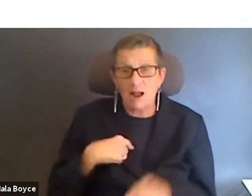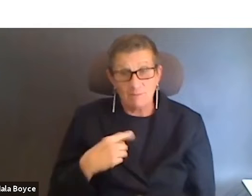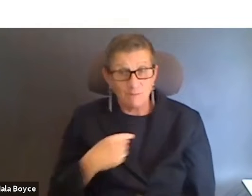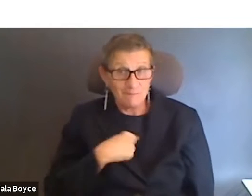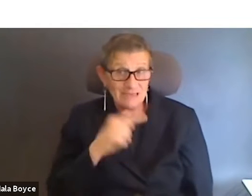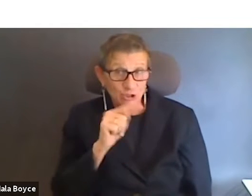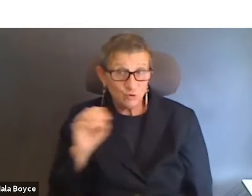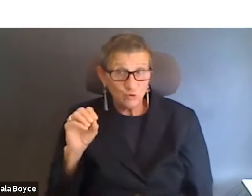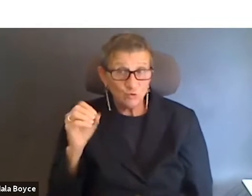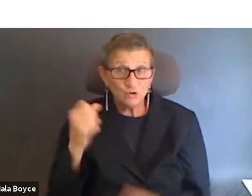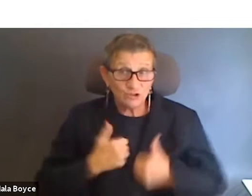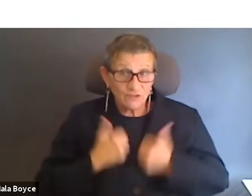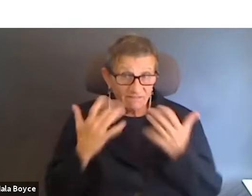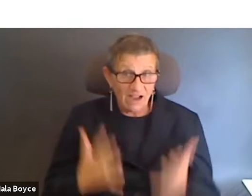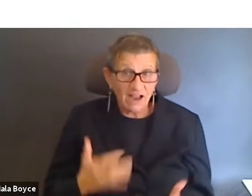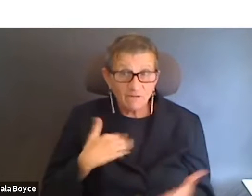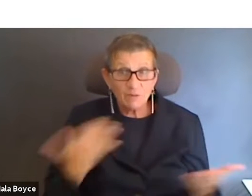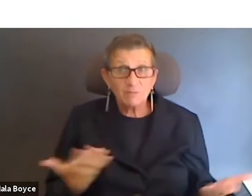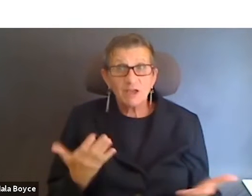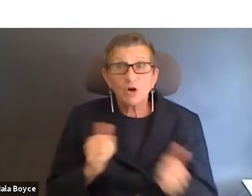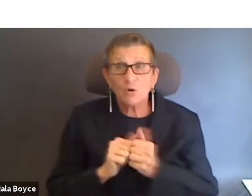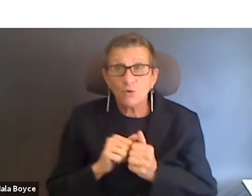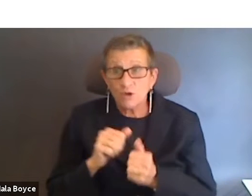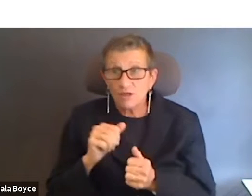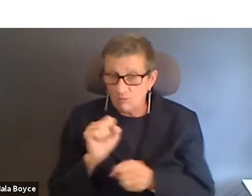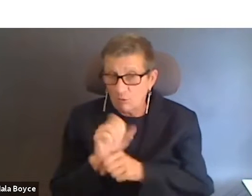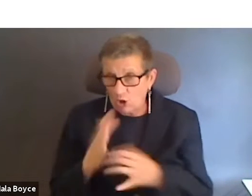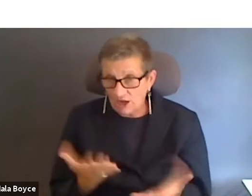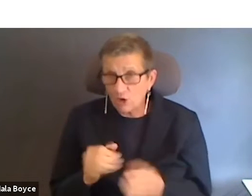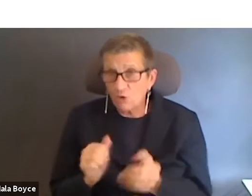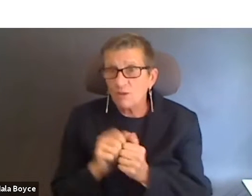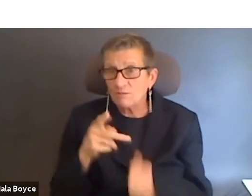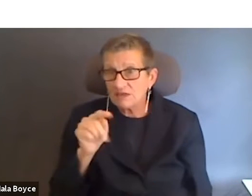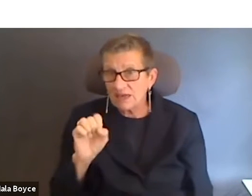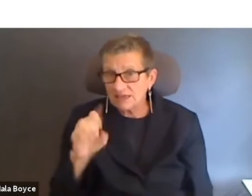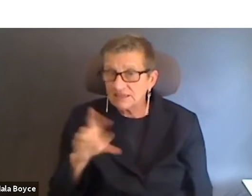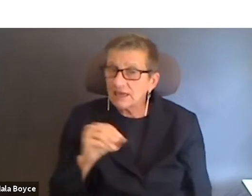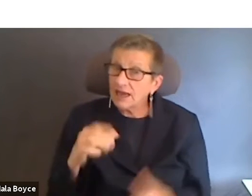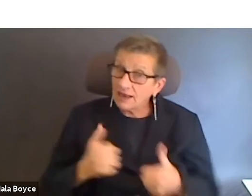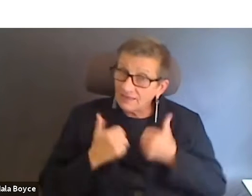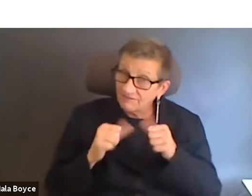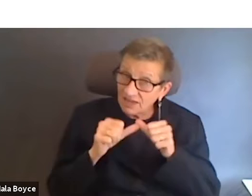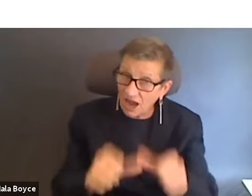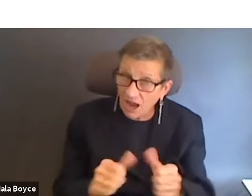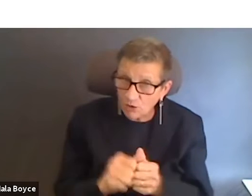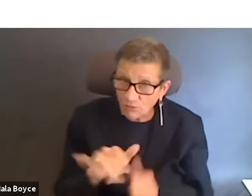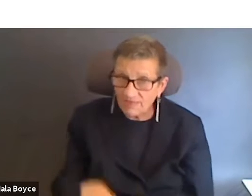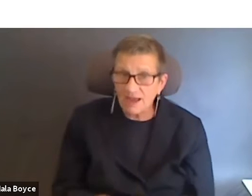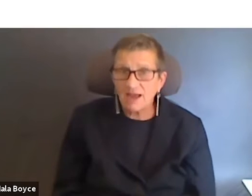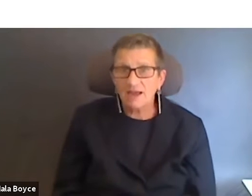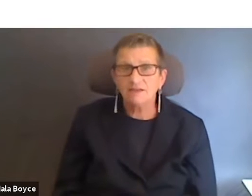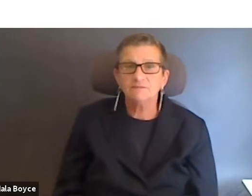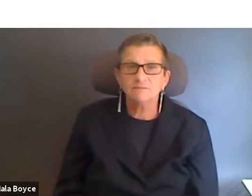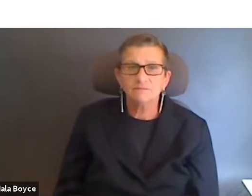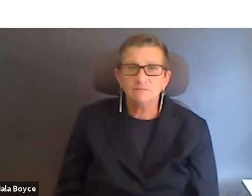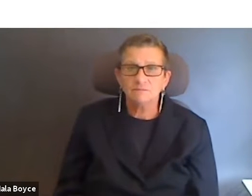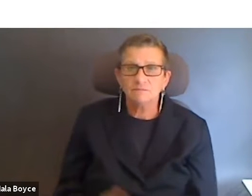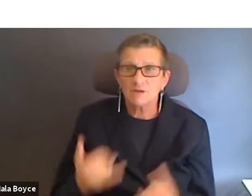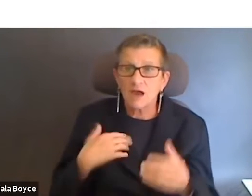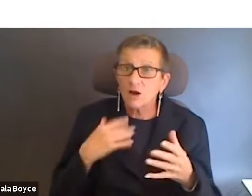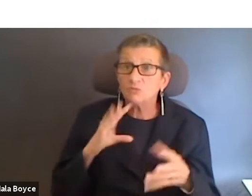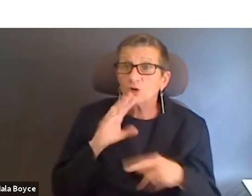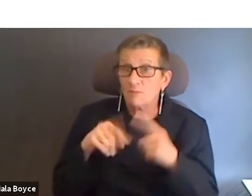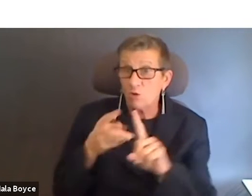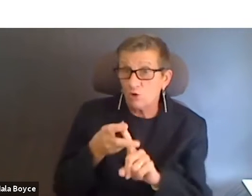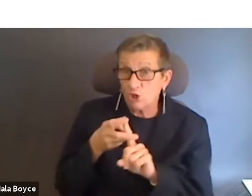I'm an employee here with PTSD and living on with that. So moving on to the process of recruiting